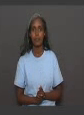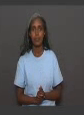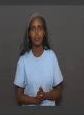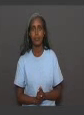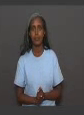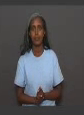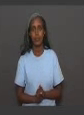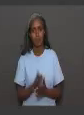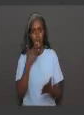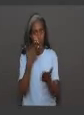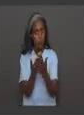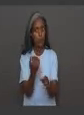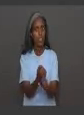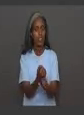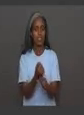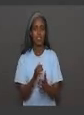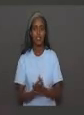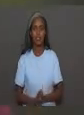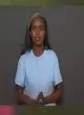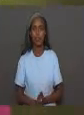1,275. Well done.